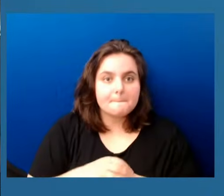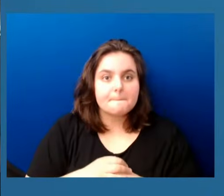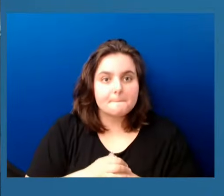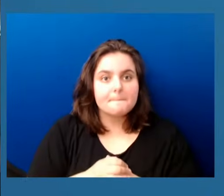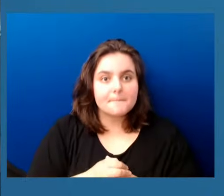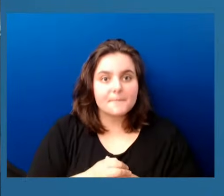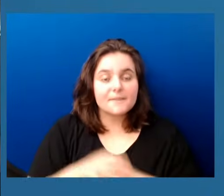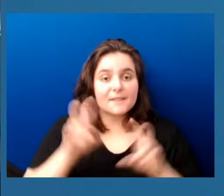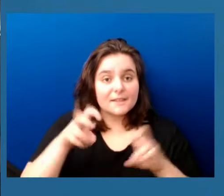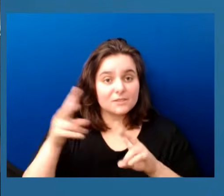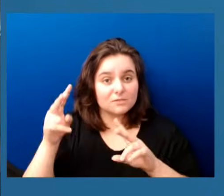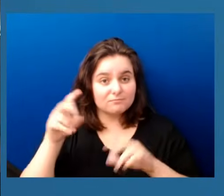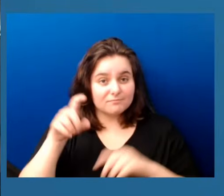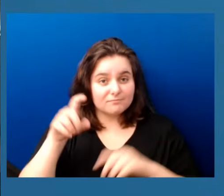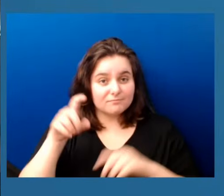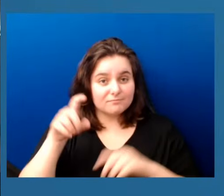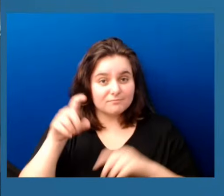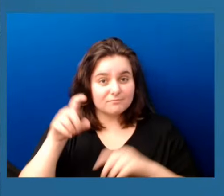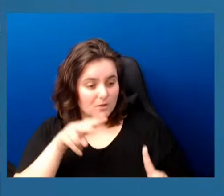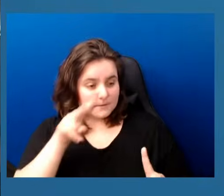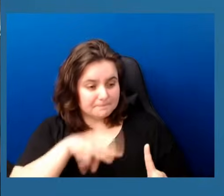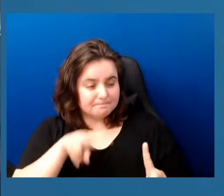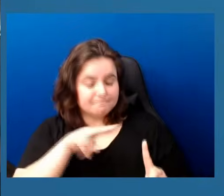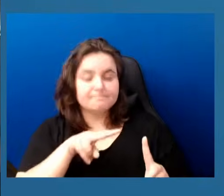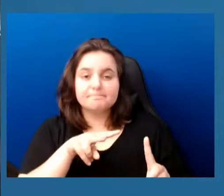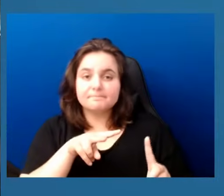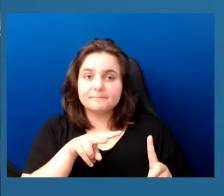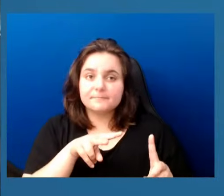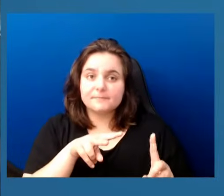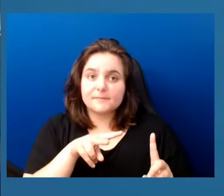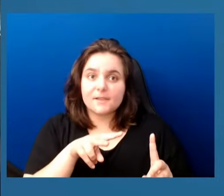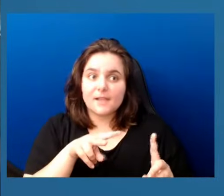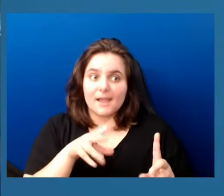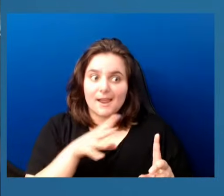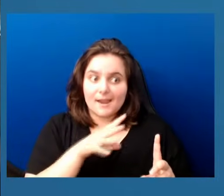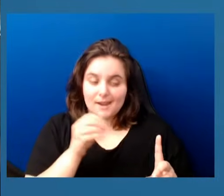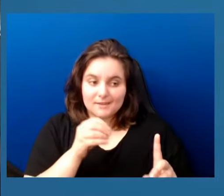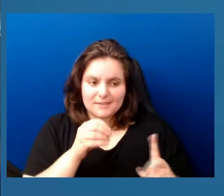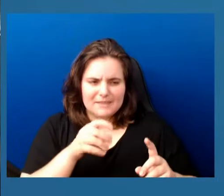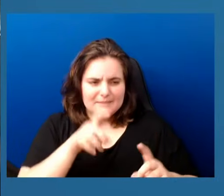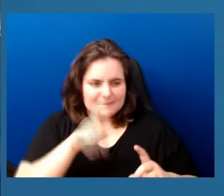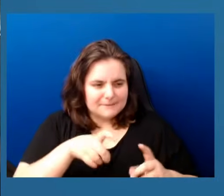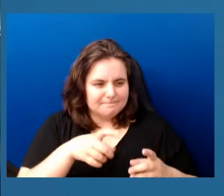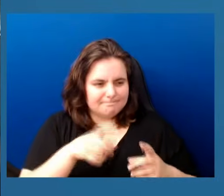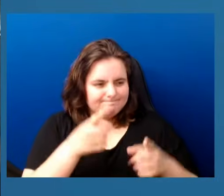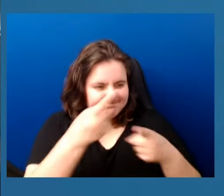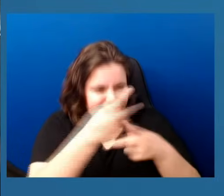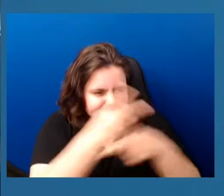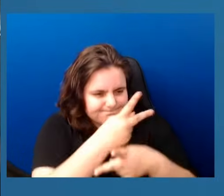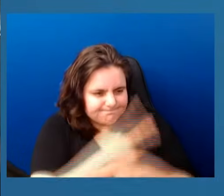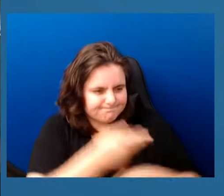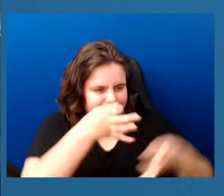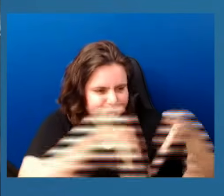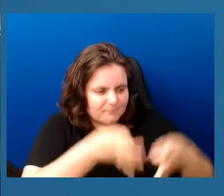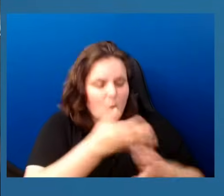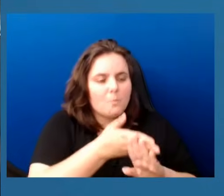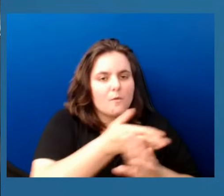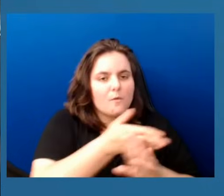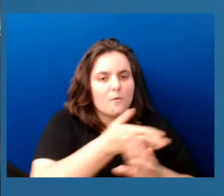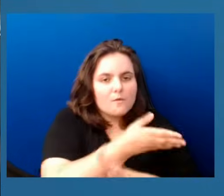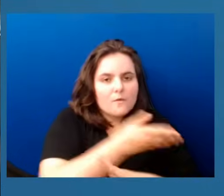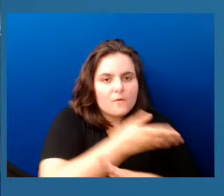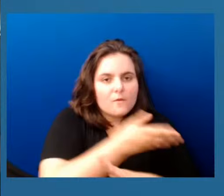on the individual case before employing a drastic remedy such as dismissal. These changes require good faith,